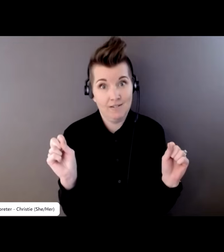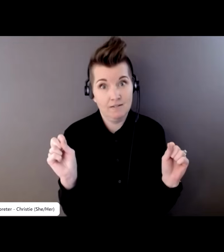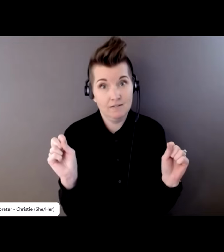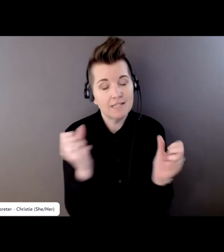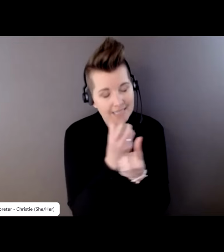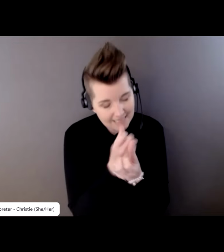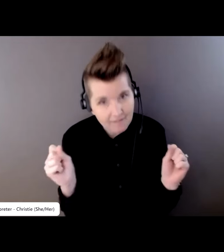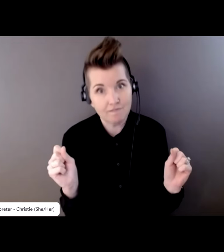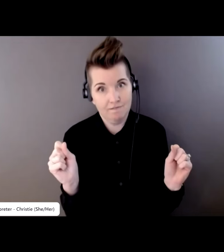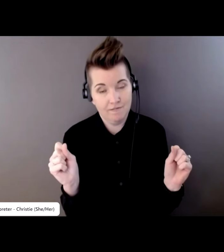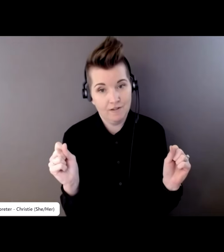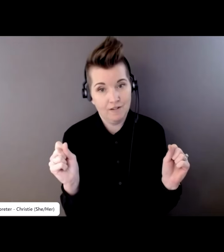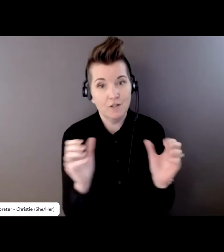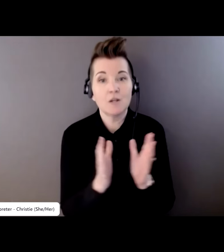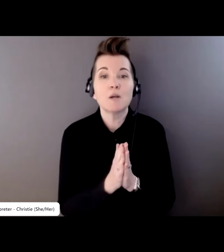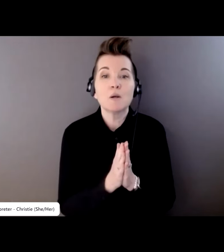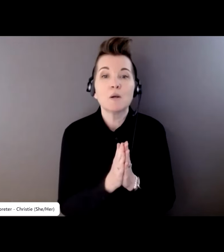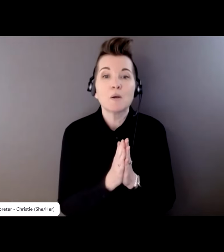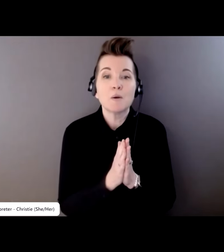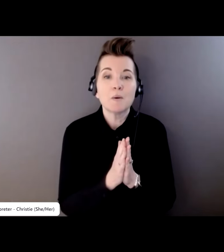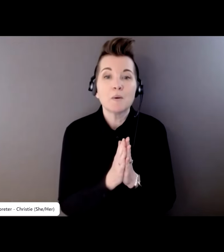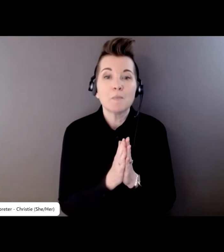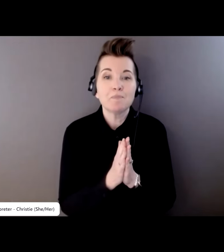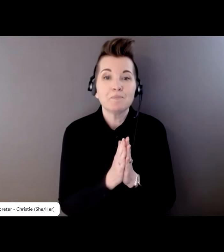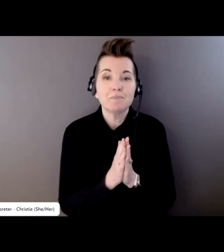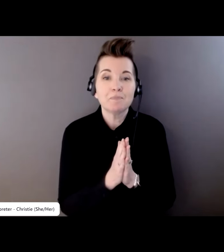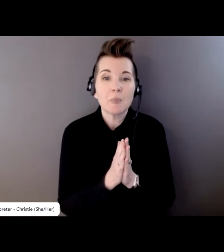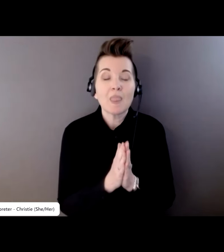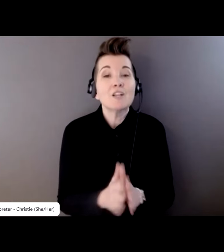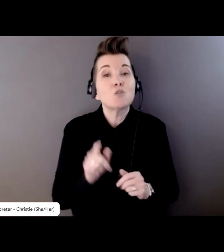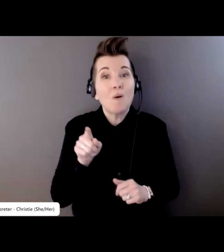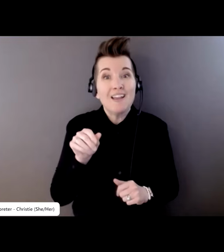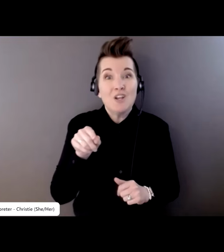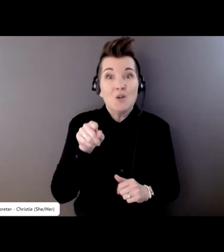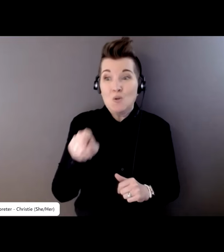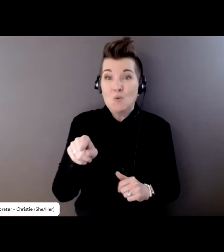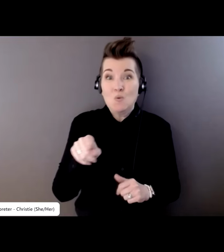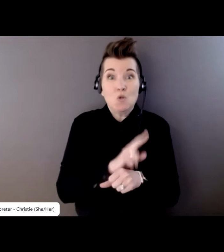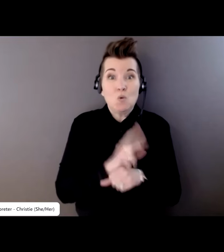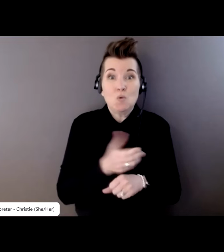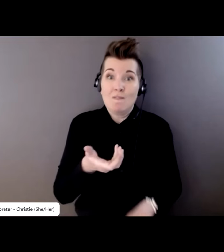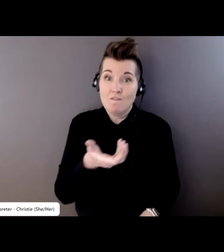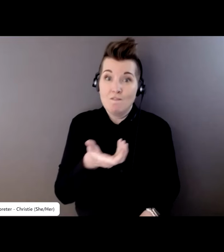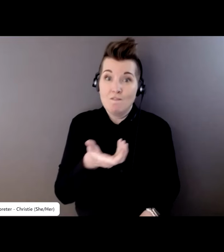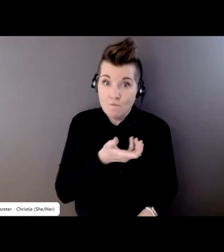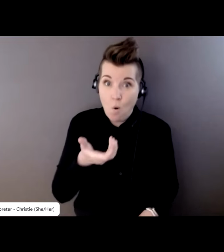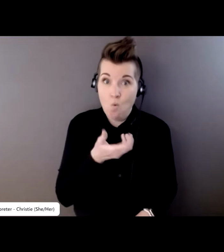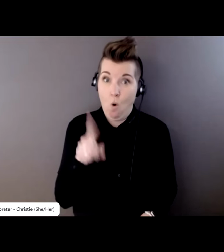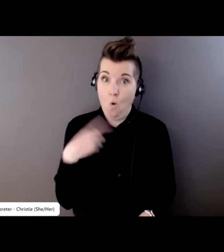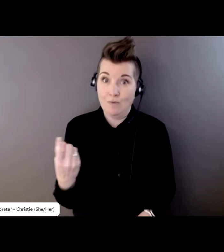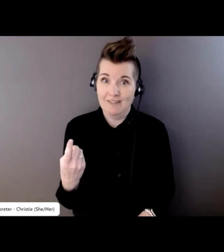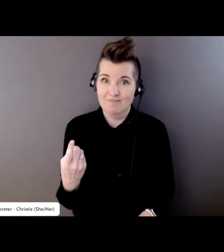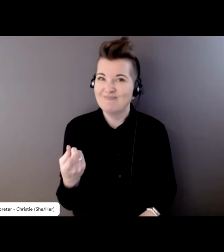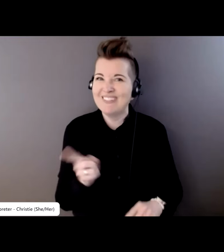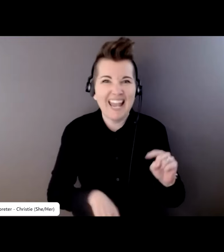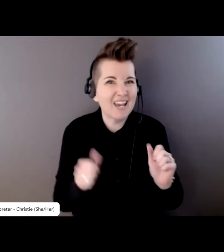is a bit of a difference is that this is a feature only for mobile devices. So if you are using a laptop